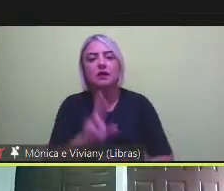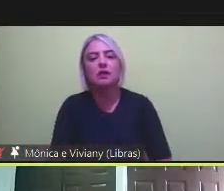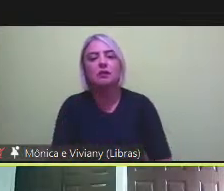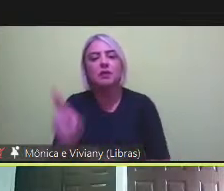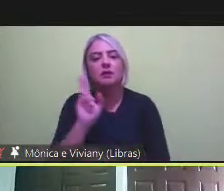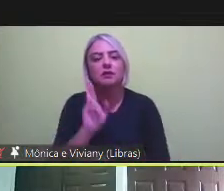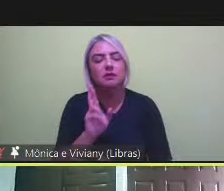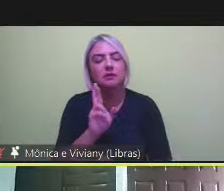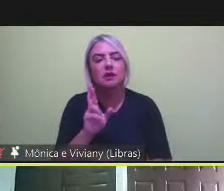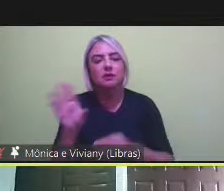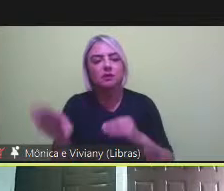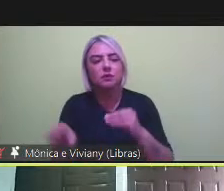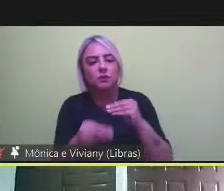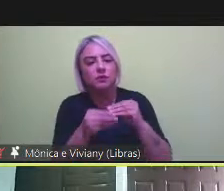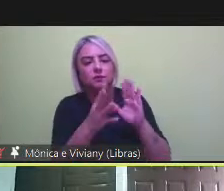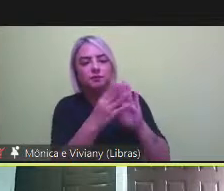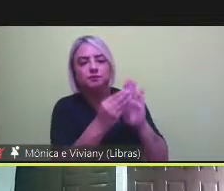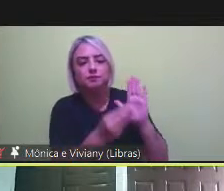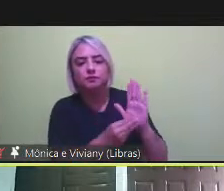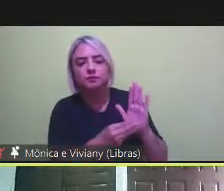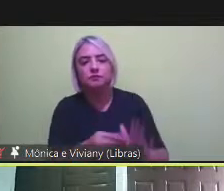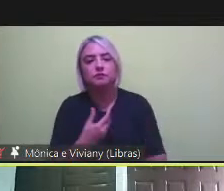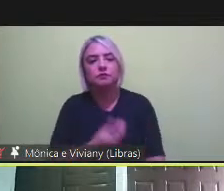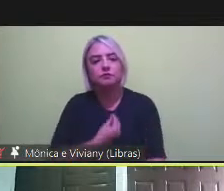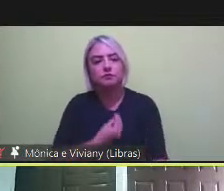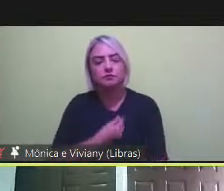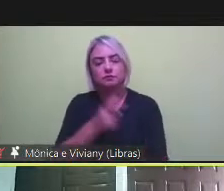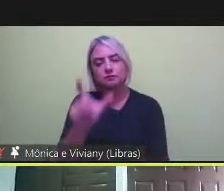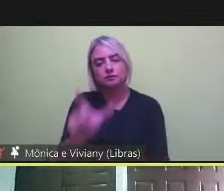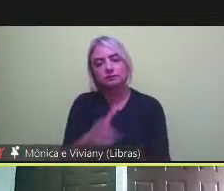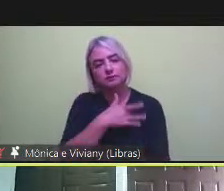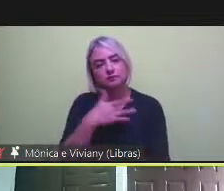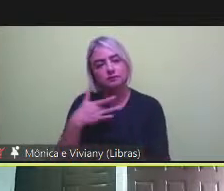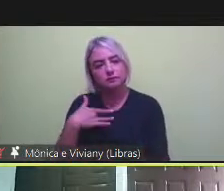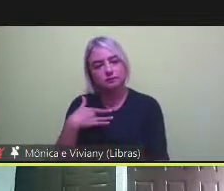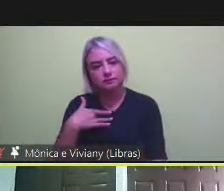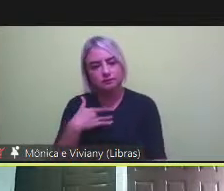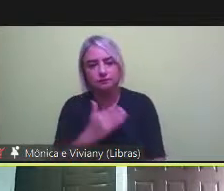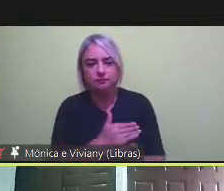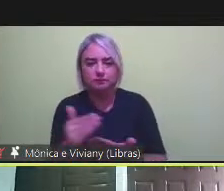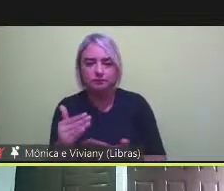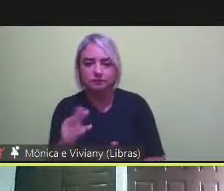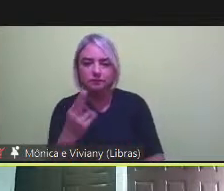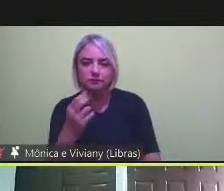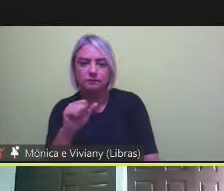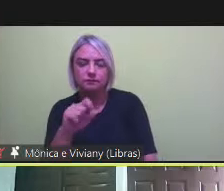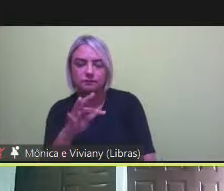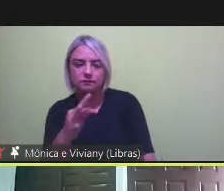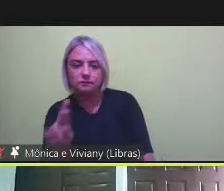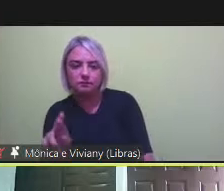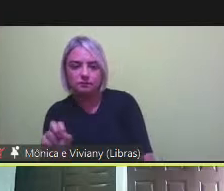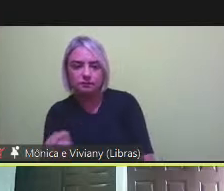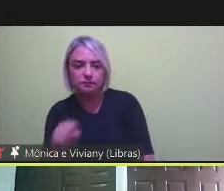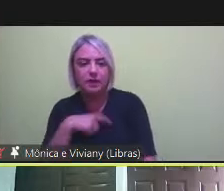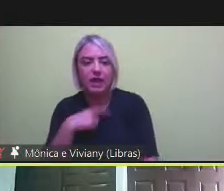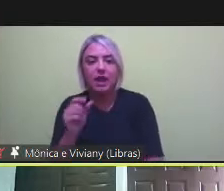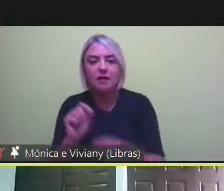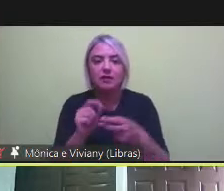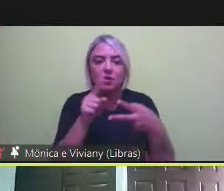components of HEARTS. It is executed by way of two main avenues in the primary health